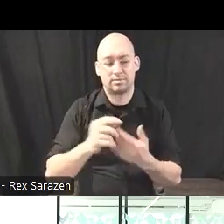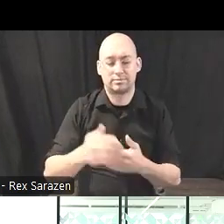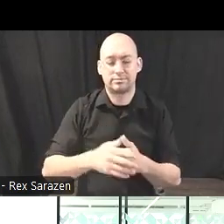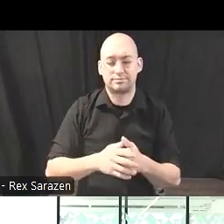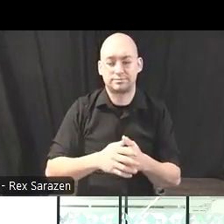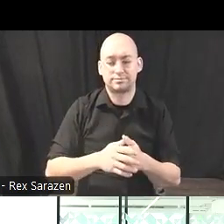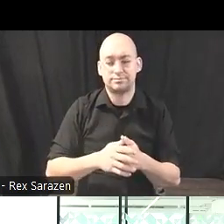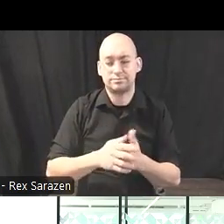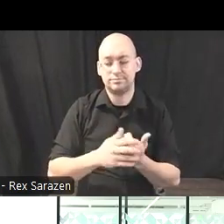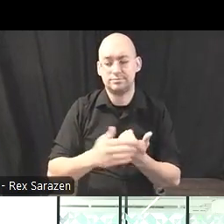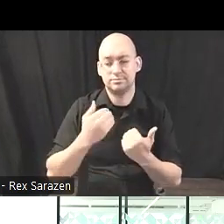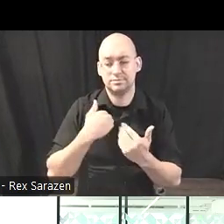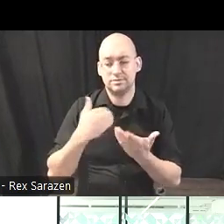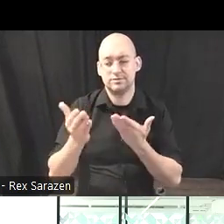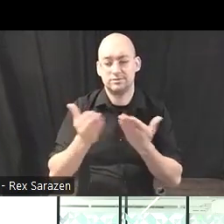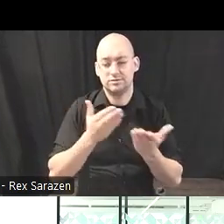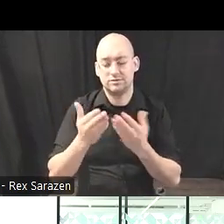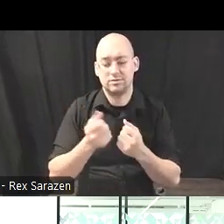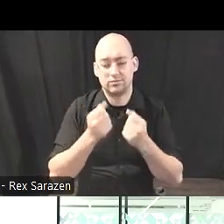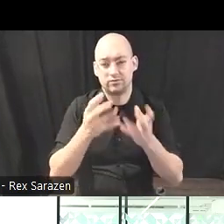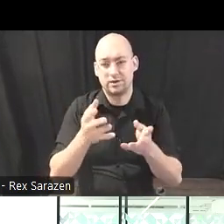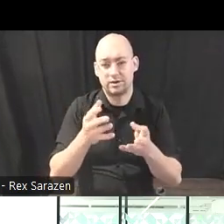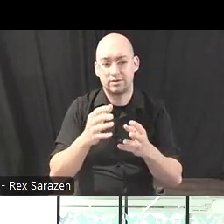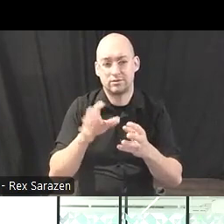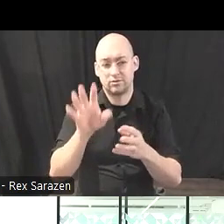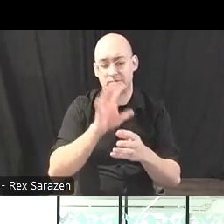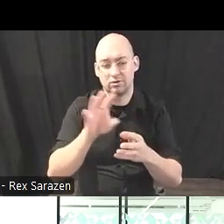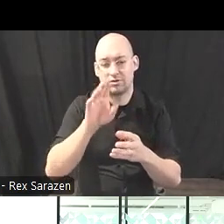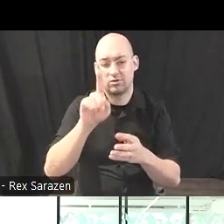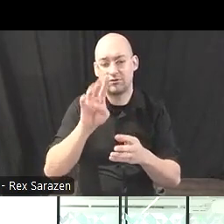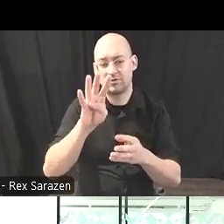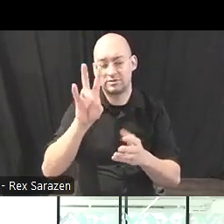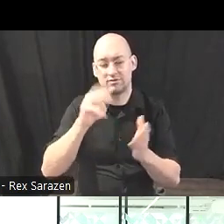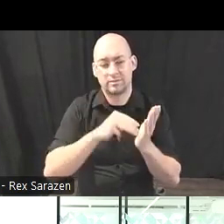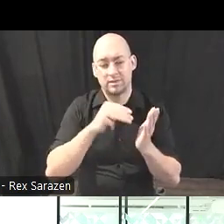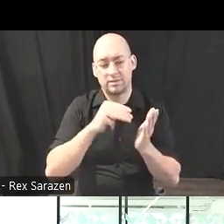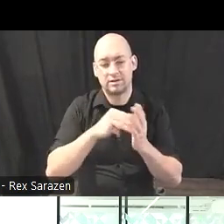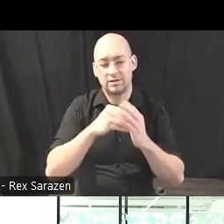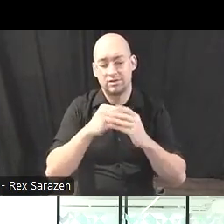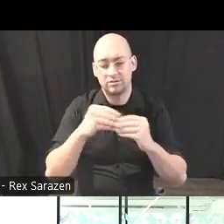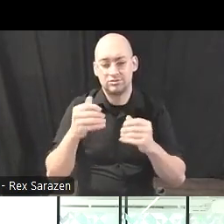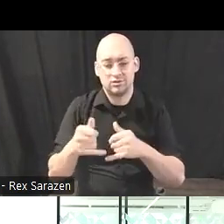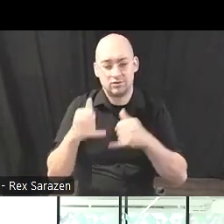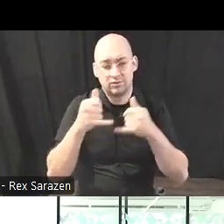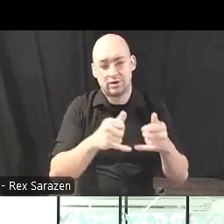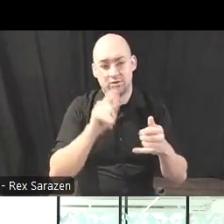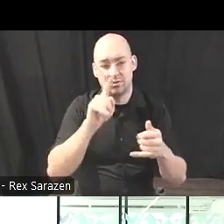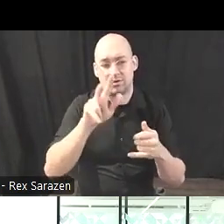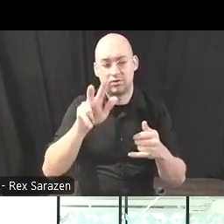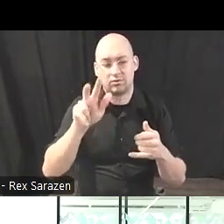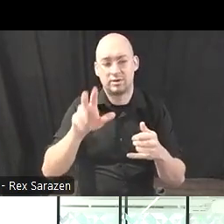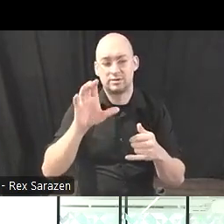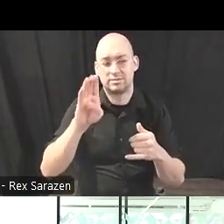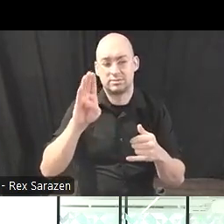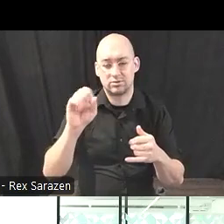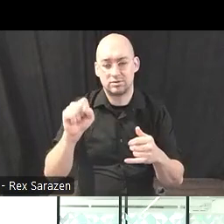has provided approximately $147 million in grants to 133 CBOs to